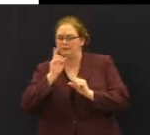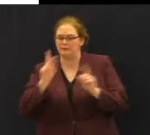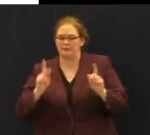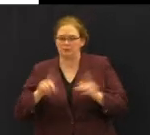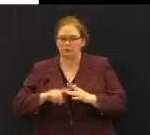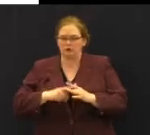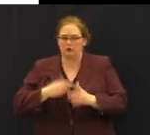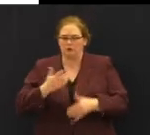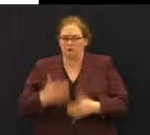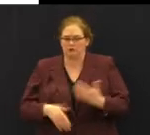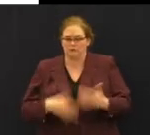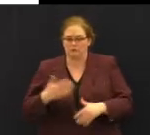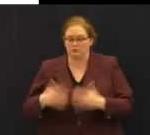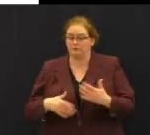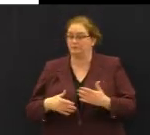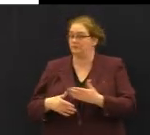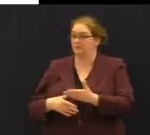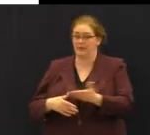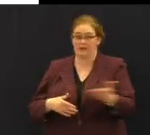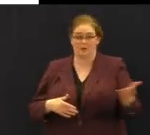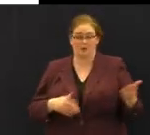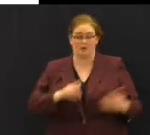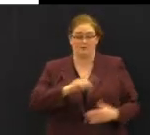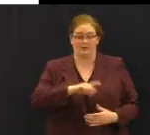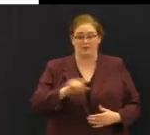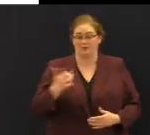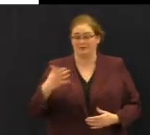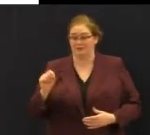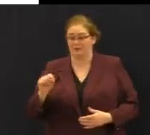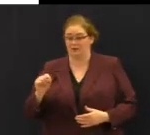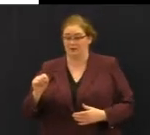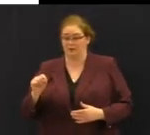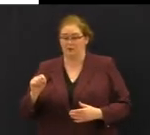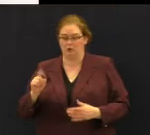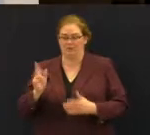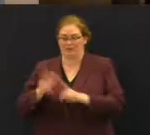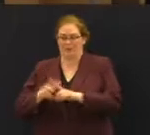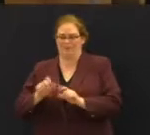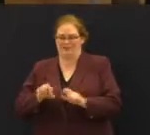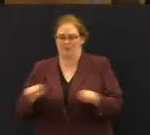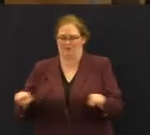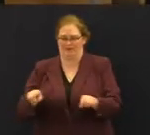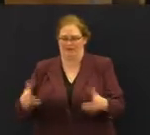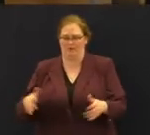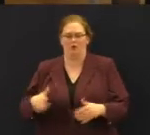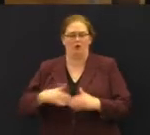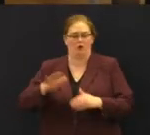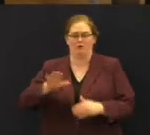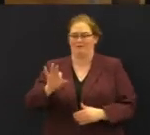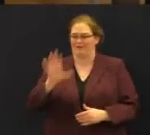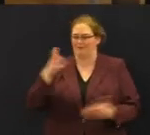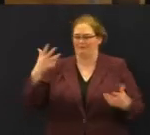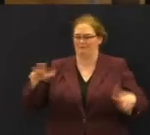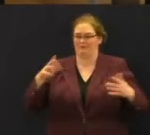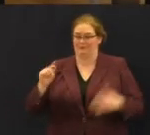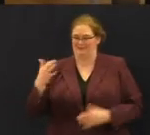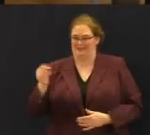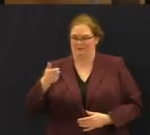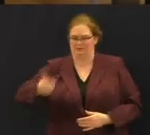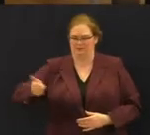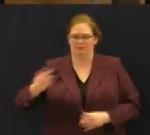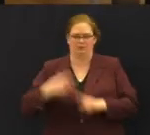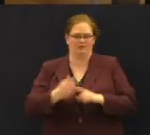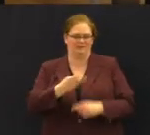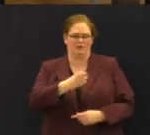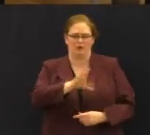courts to anyone who has a landlord-tenant complaint that's been filed against them. We already have over 900 applications from tenants alone, as well as hundreds